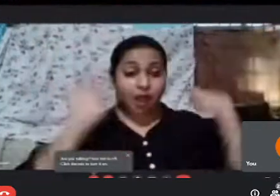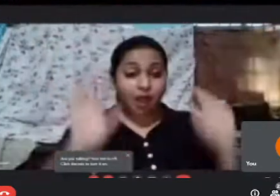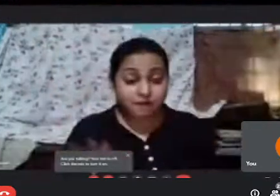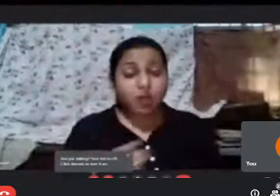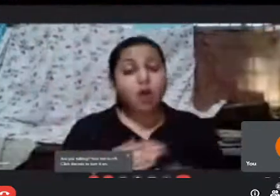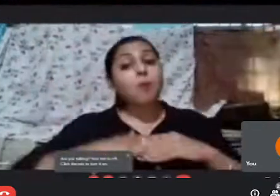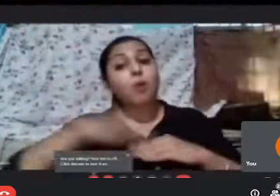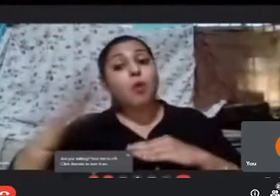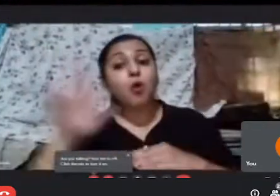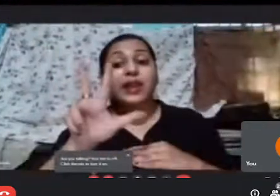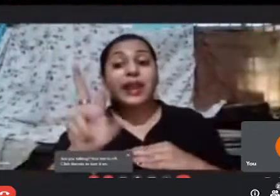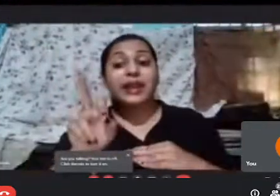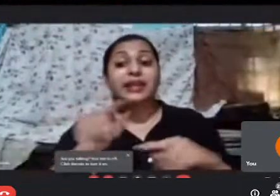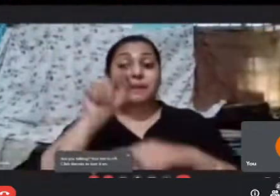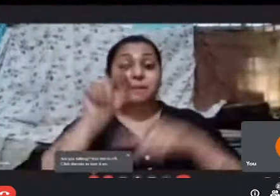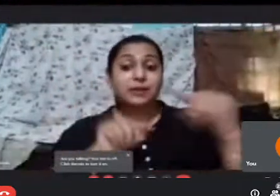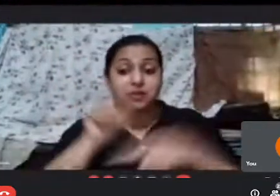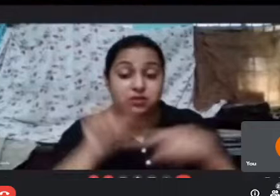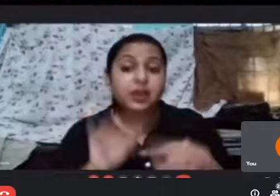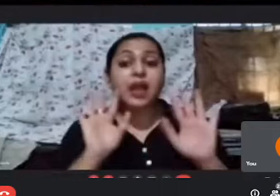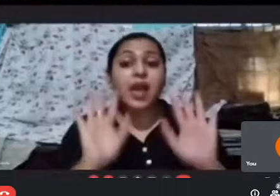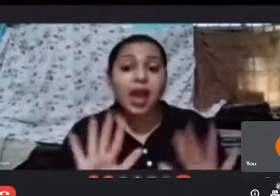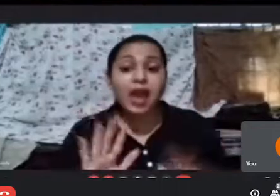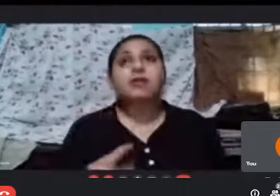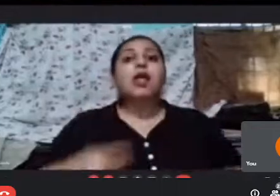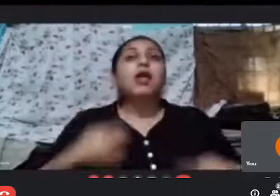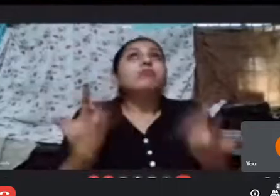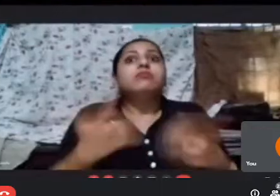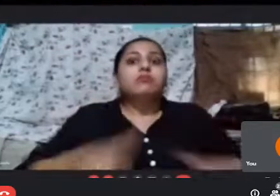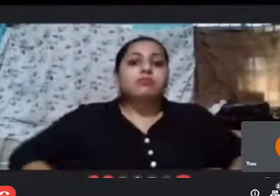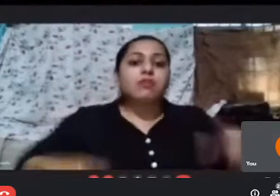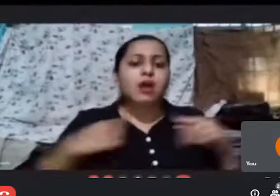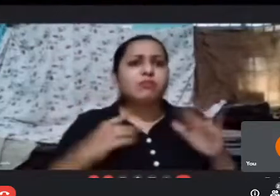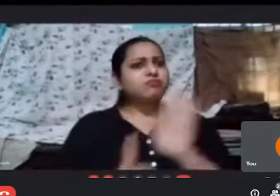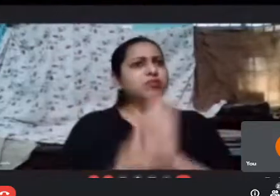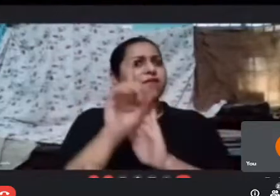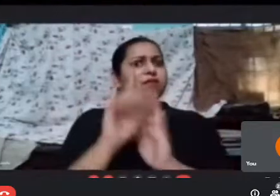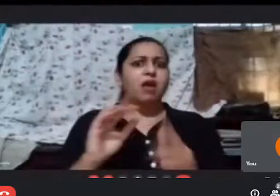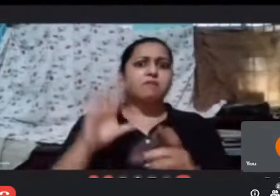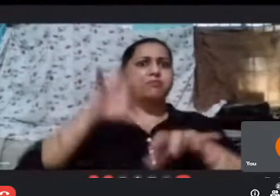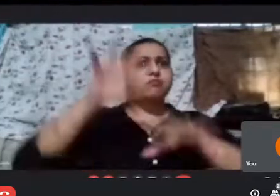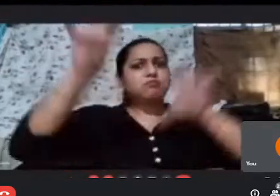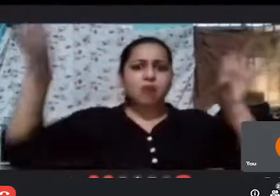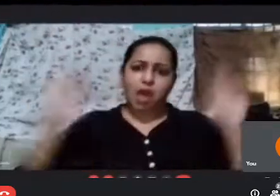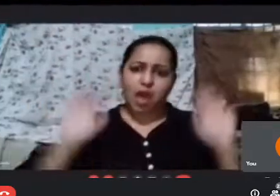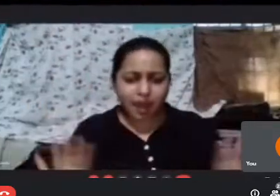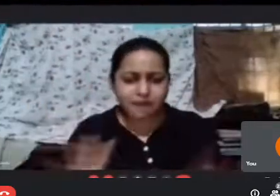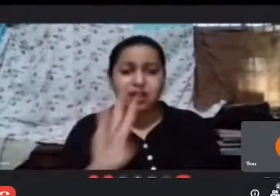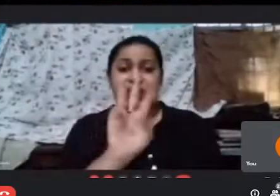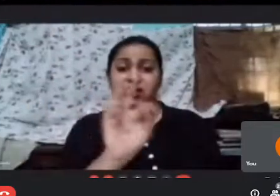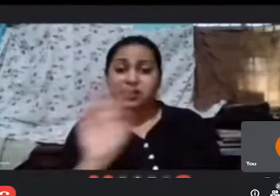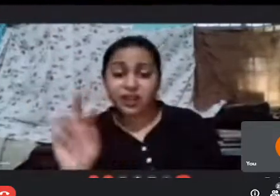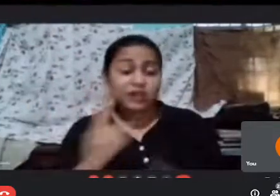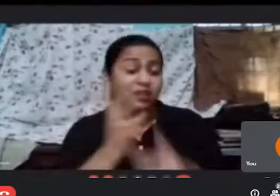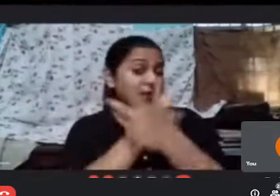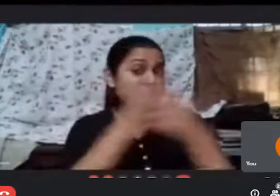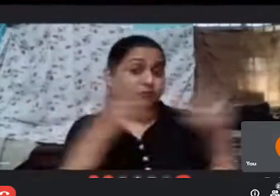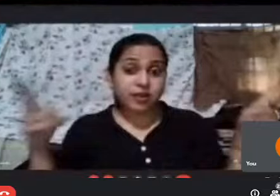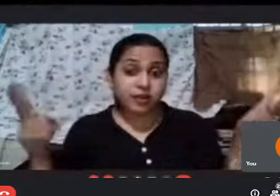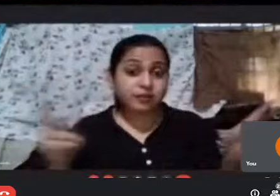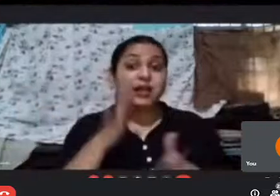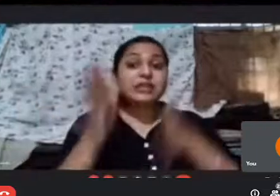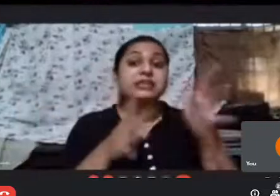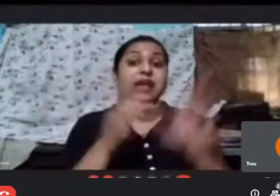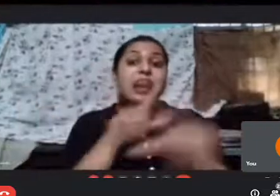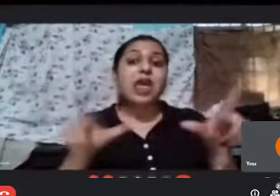in developing countries. 300 different sign languages are in use.